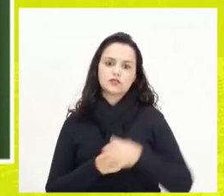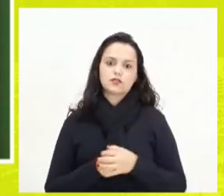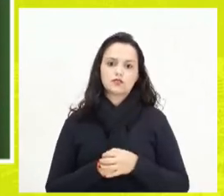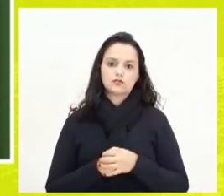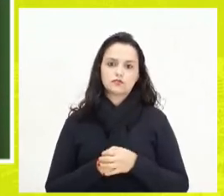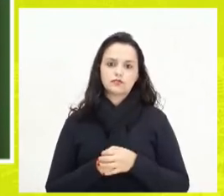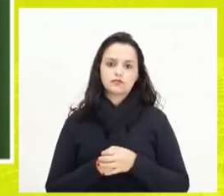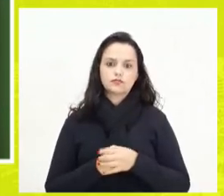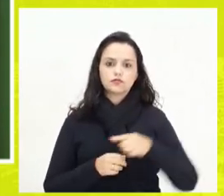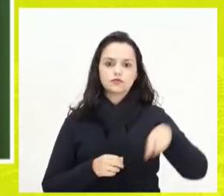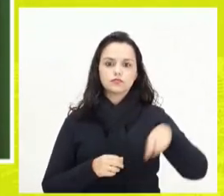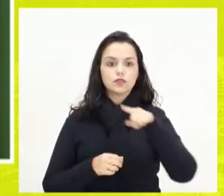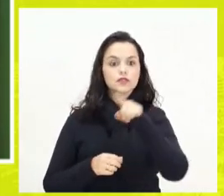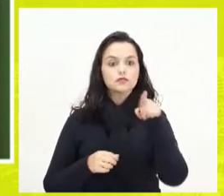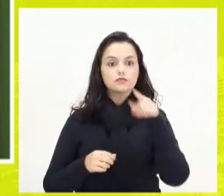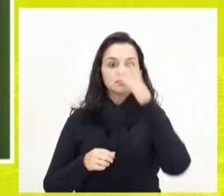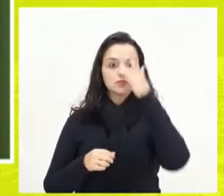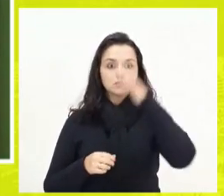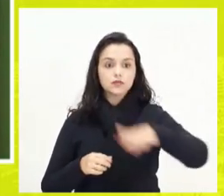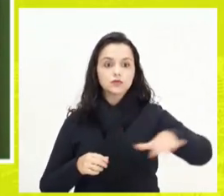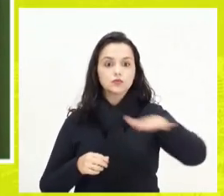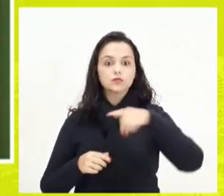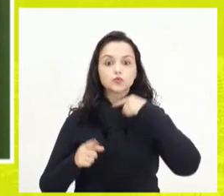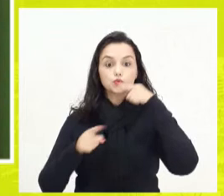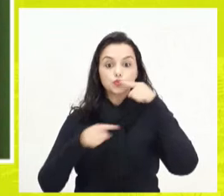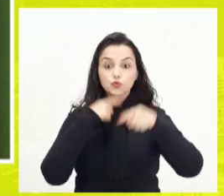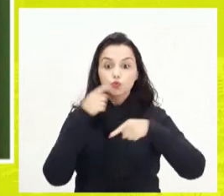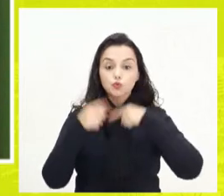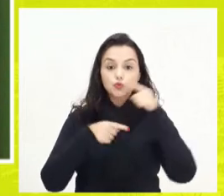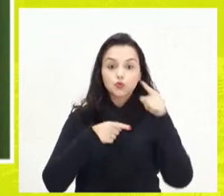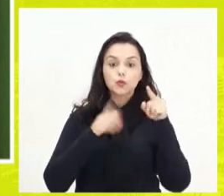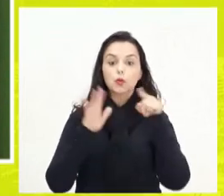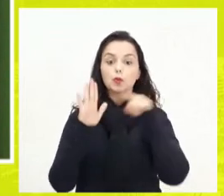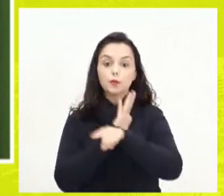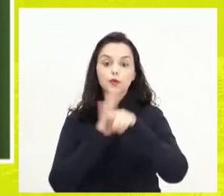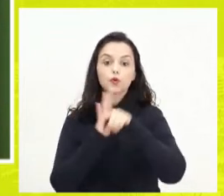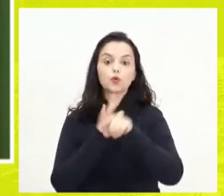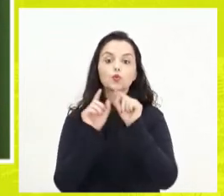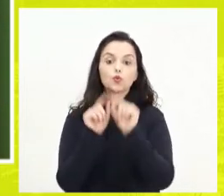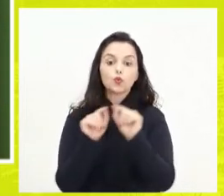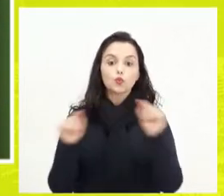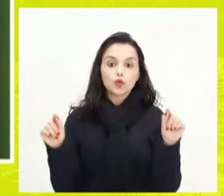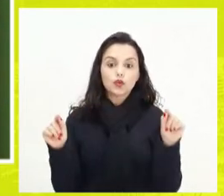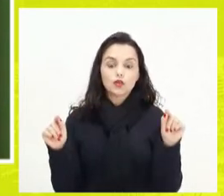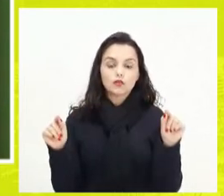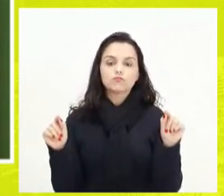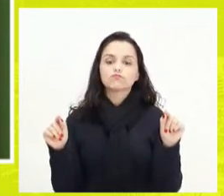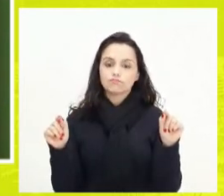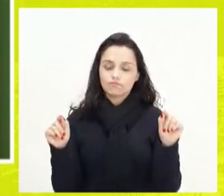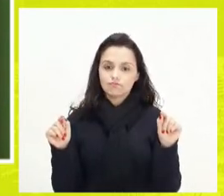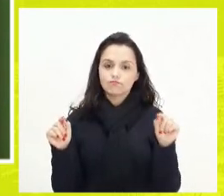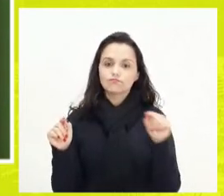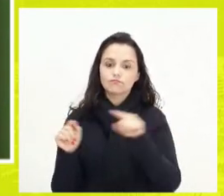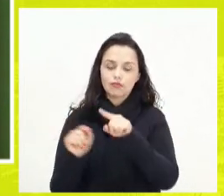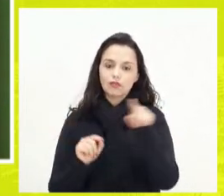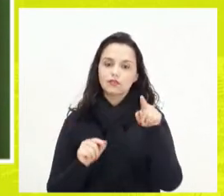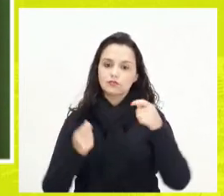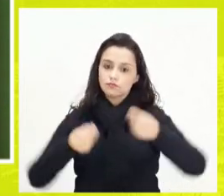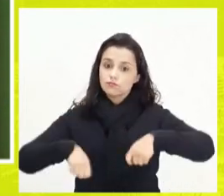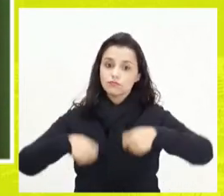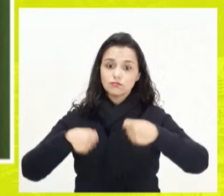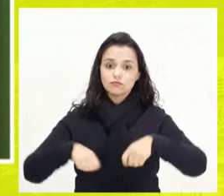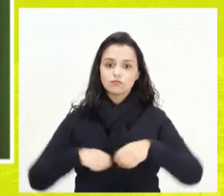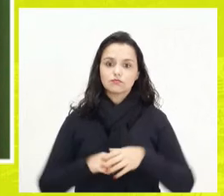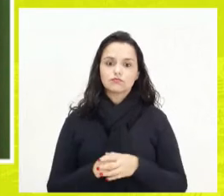we have to see what are the questions that people have you know